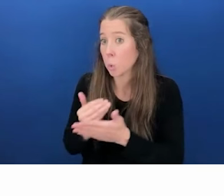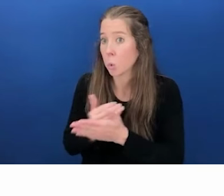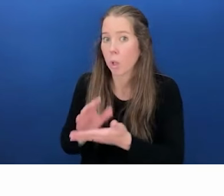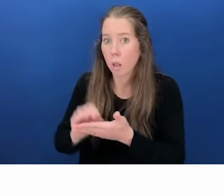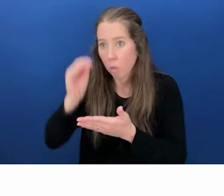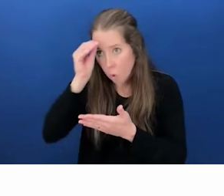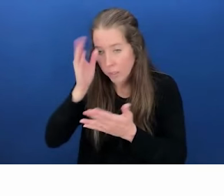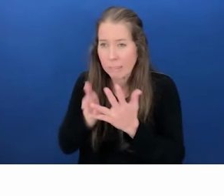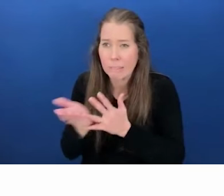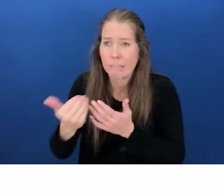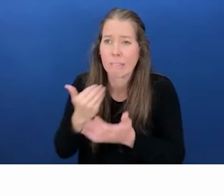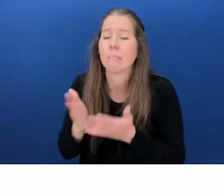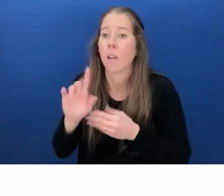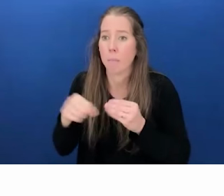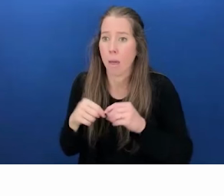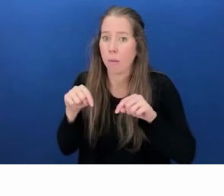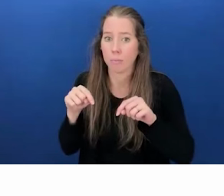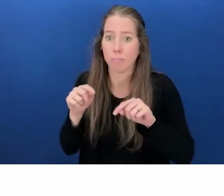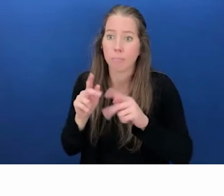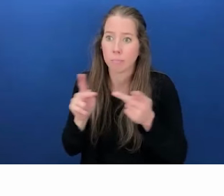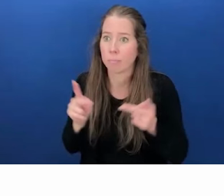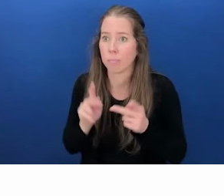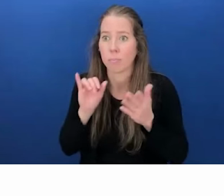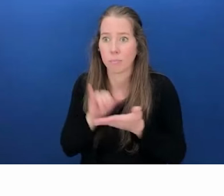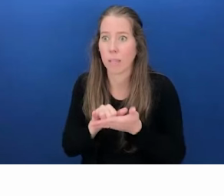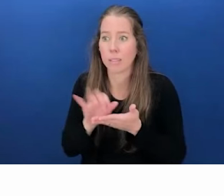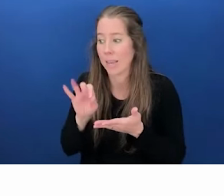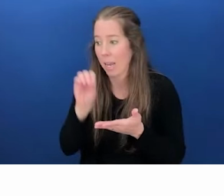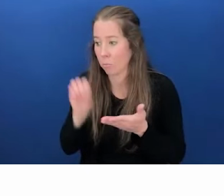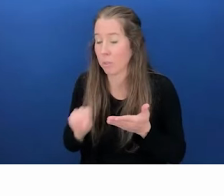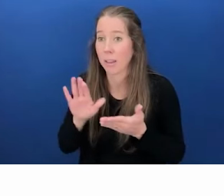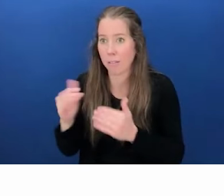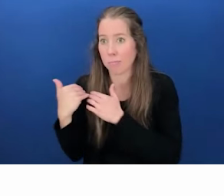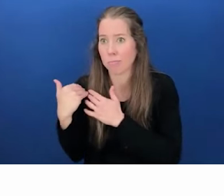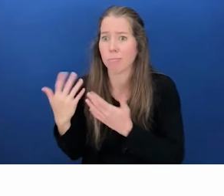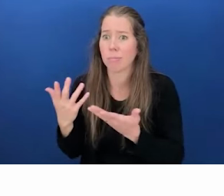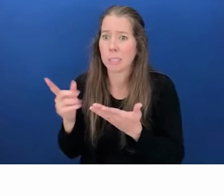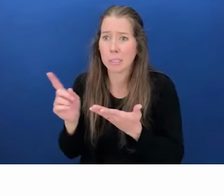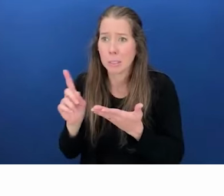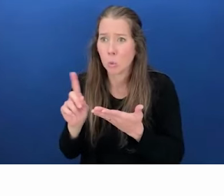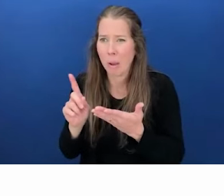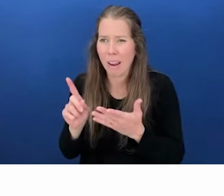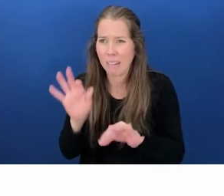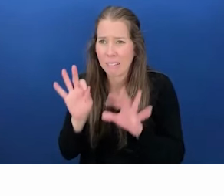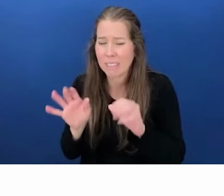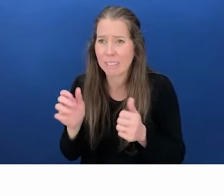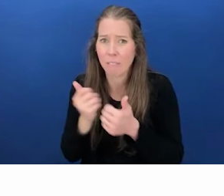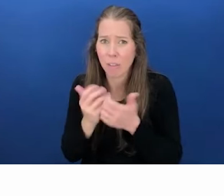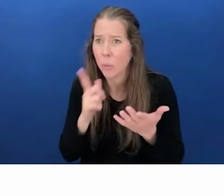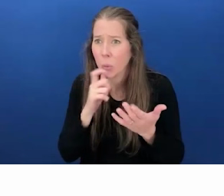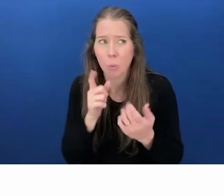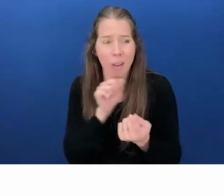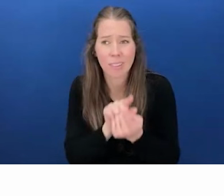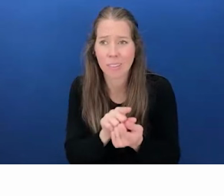ins and outs of these places is like 90% of the job, right? 90% of the battle is like, where is everything? Who do I talk